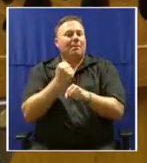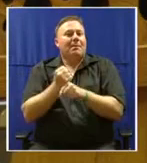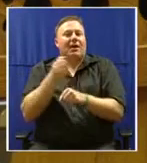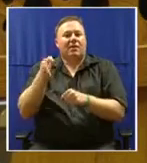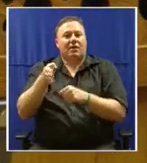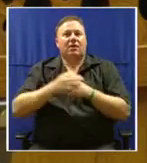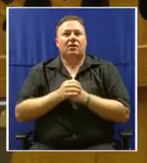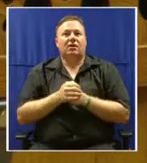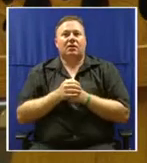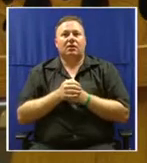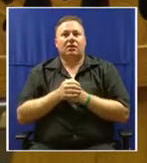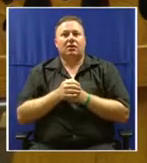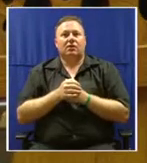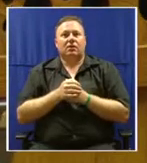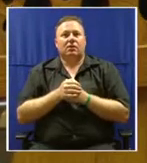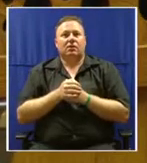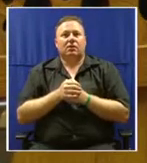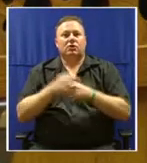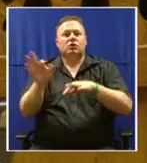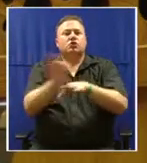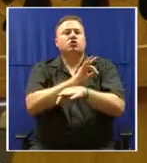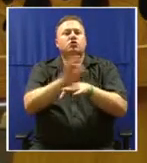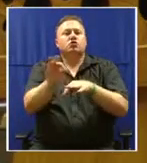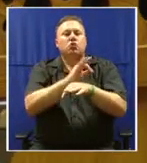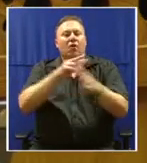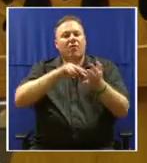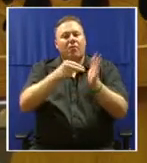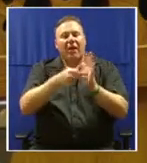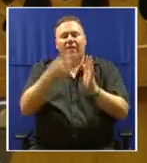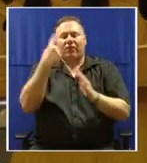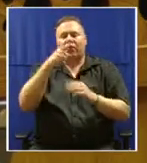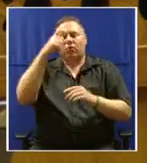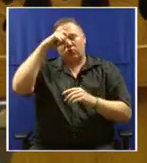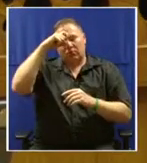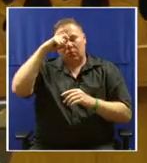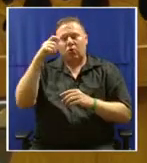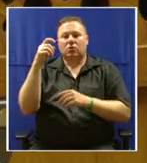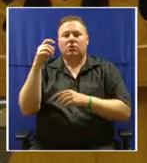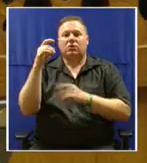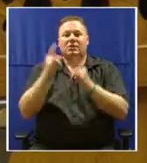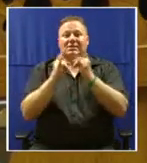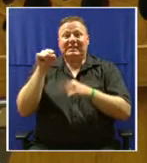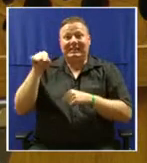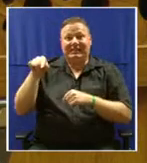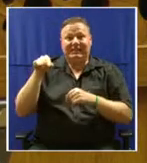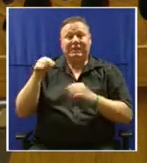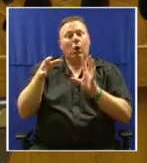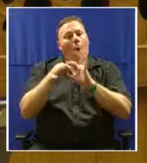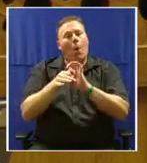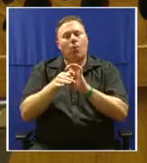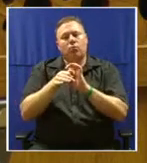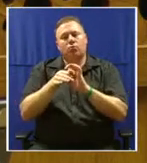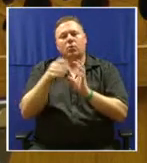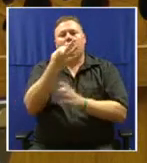The draft master plan for this smart city, which will become home to